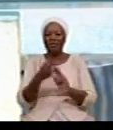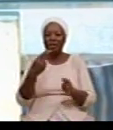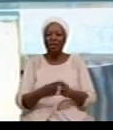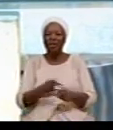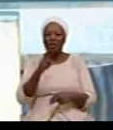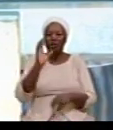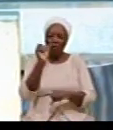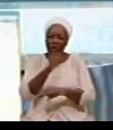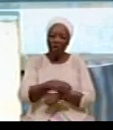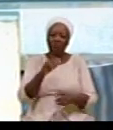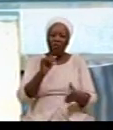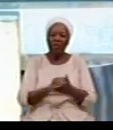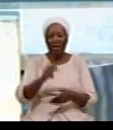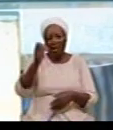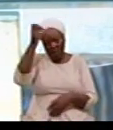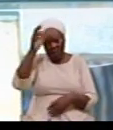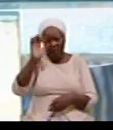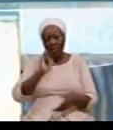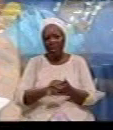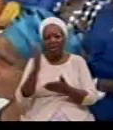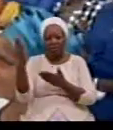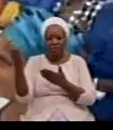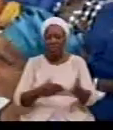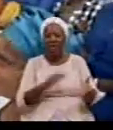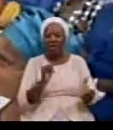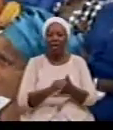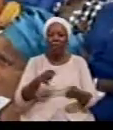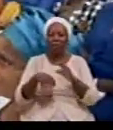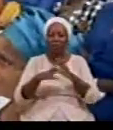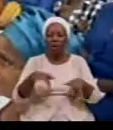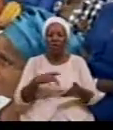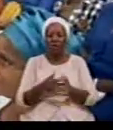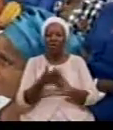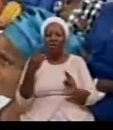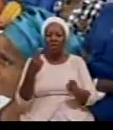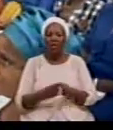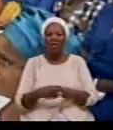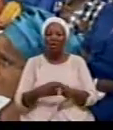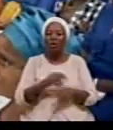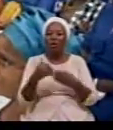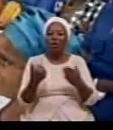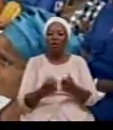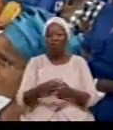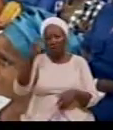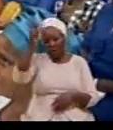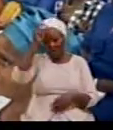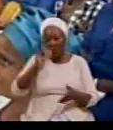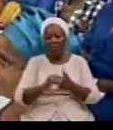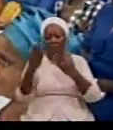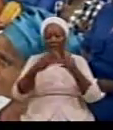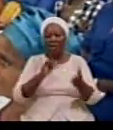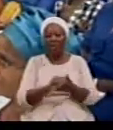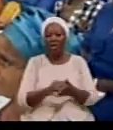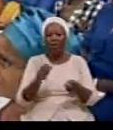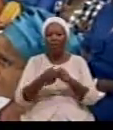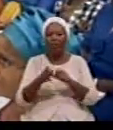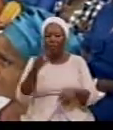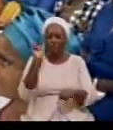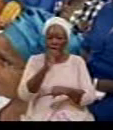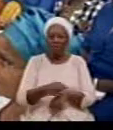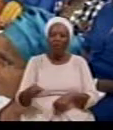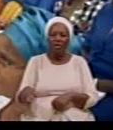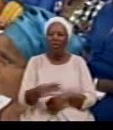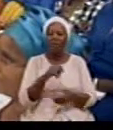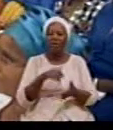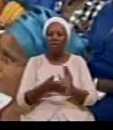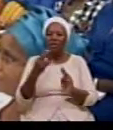that devil that is causing the problem. Those demons causing the problem, you'll overcome them. Your brother